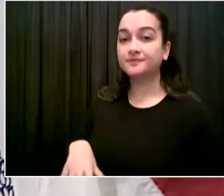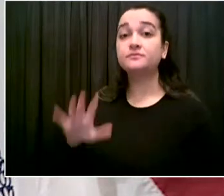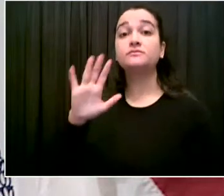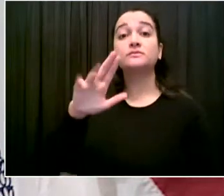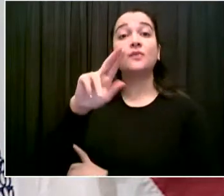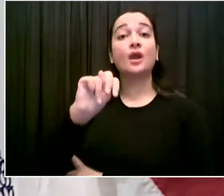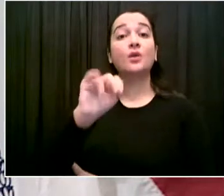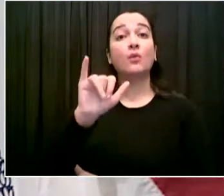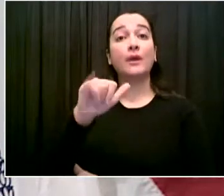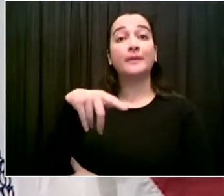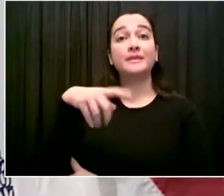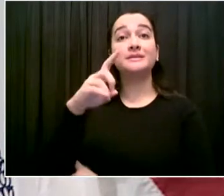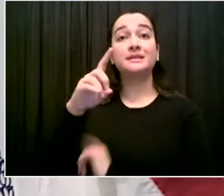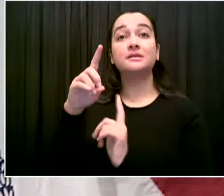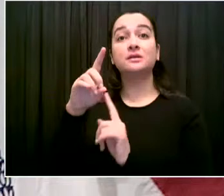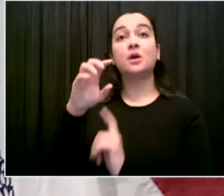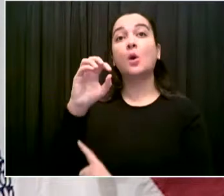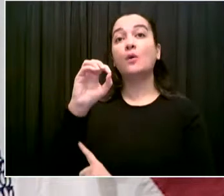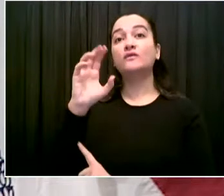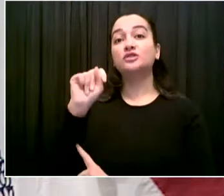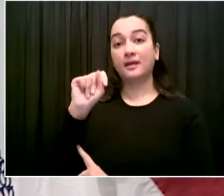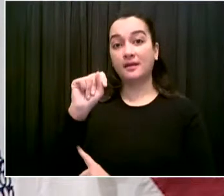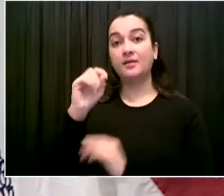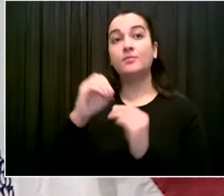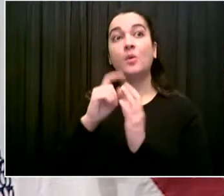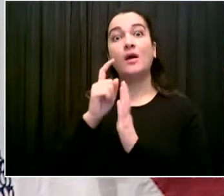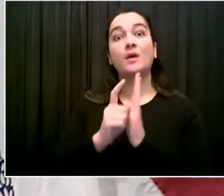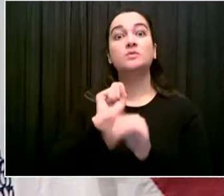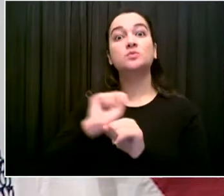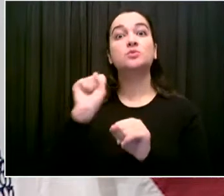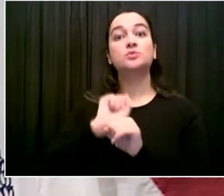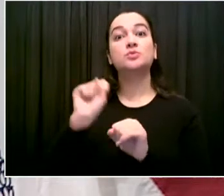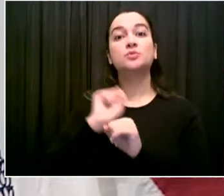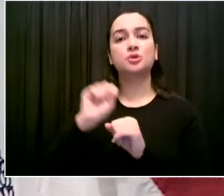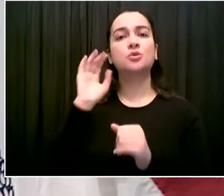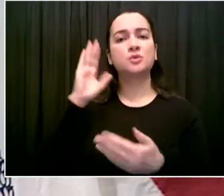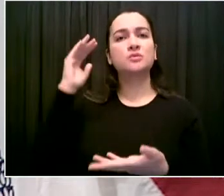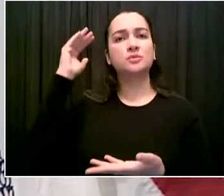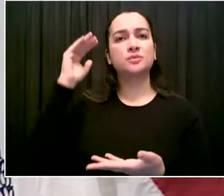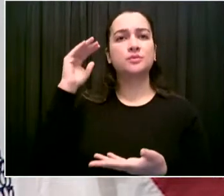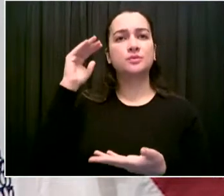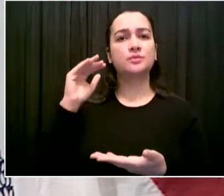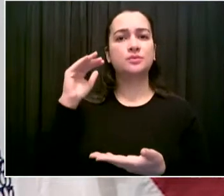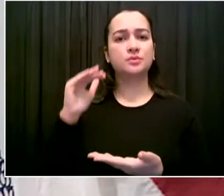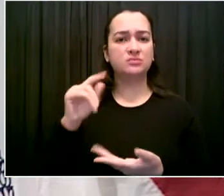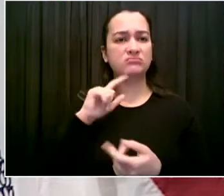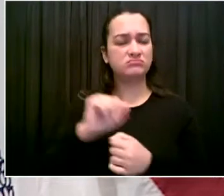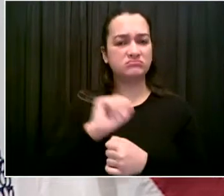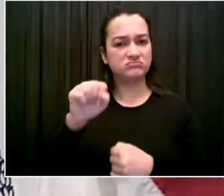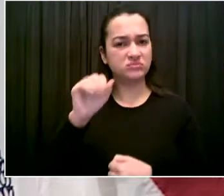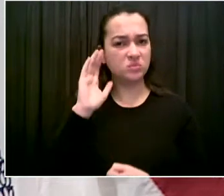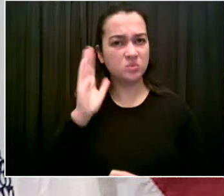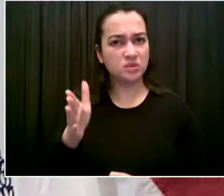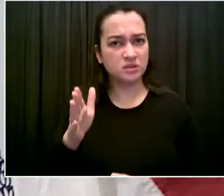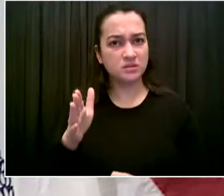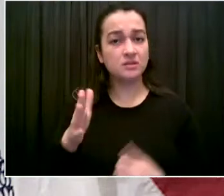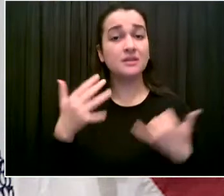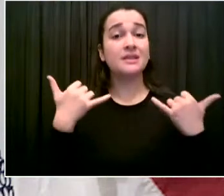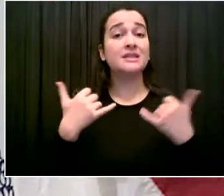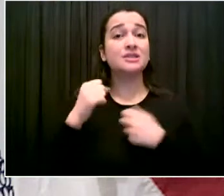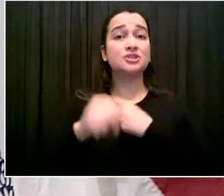since then. Everyone knows that. We had an extraordinary amount of protests